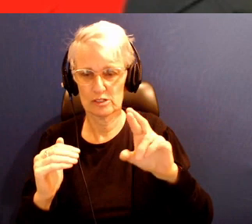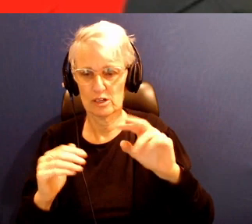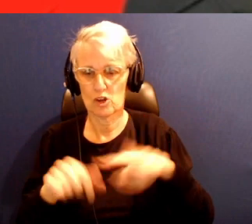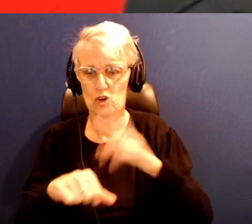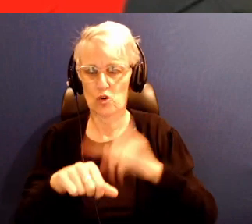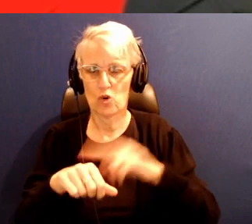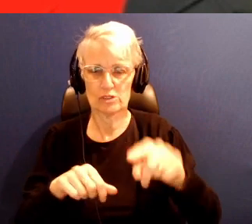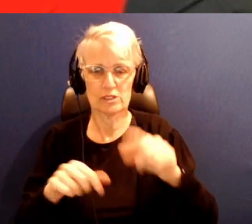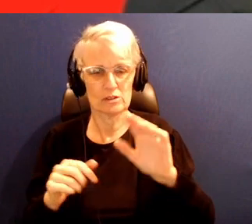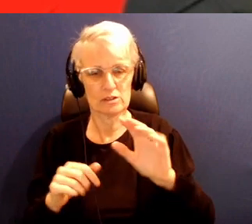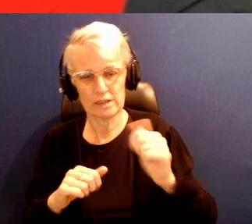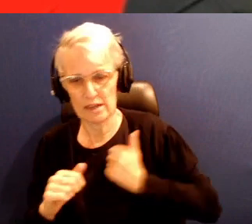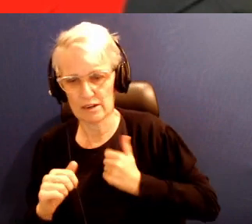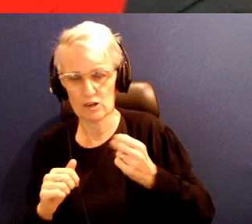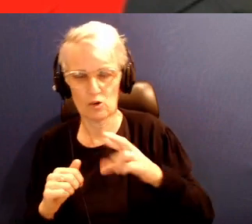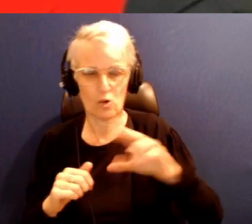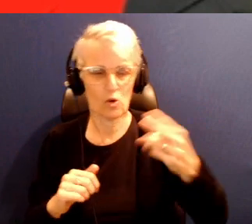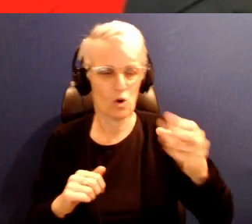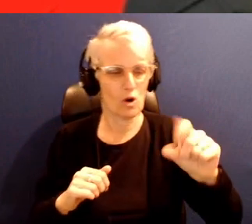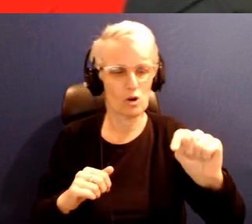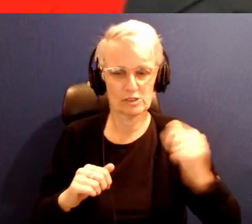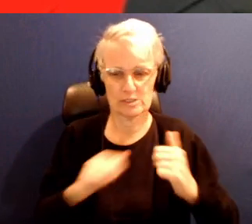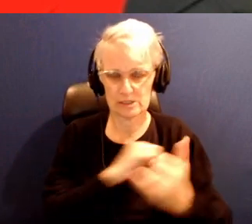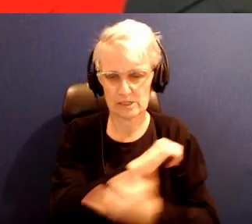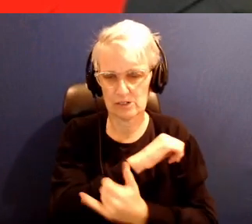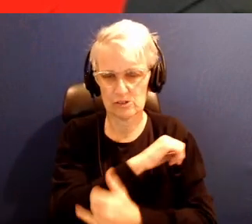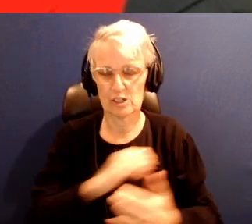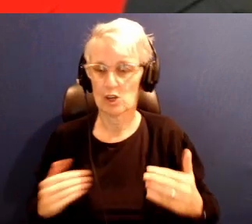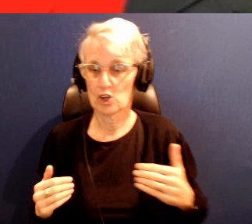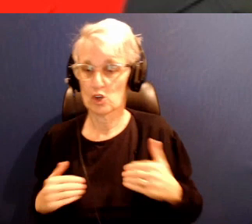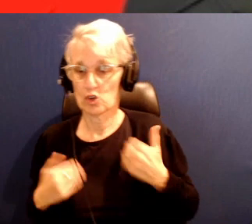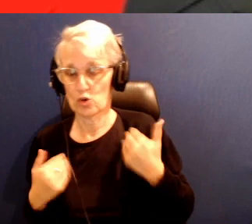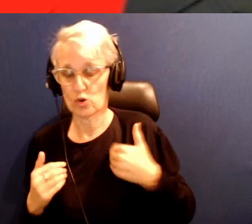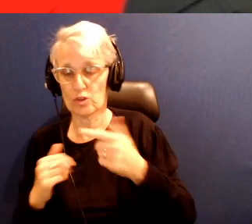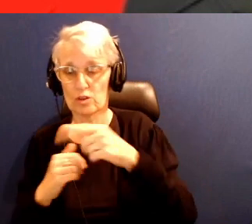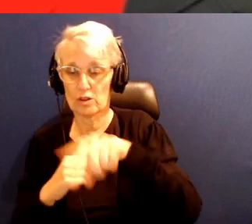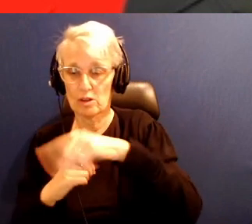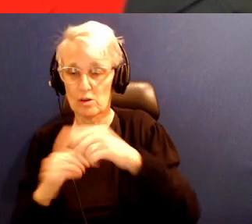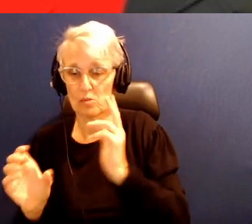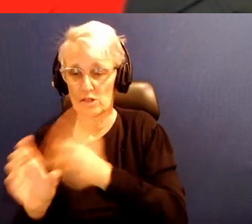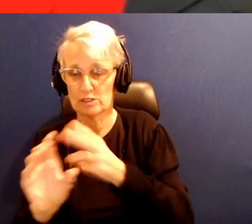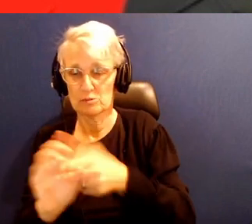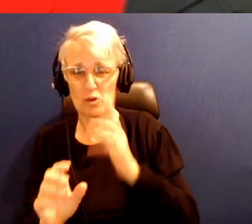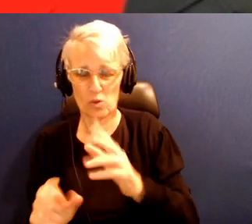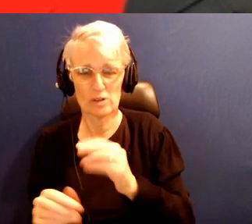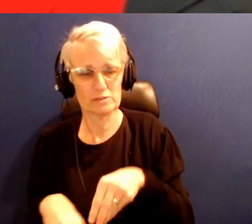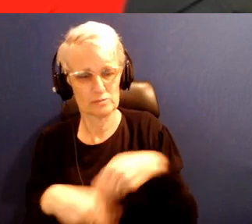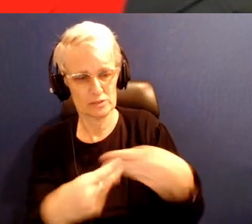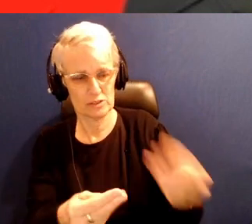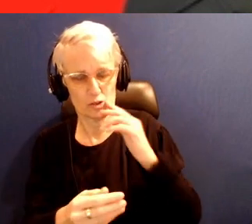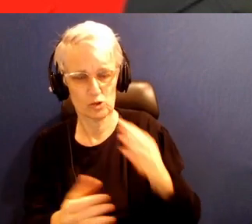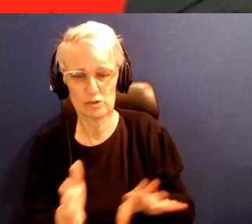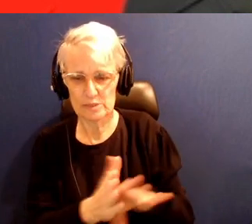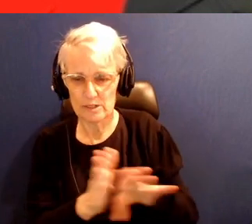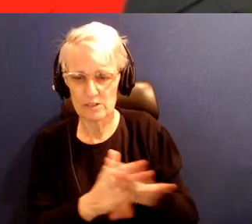and or in the host country or countries. How youth's participation in these internships will